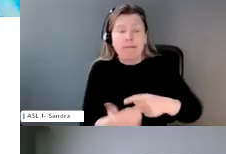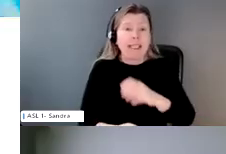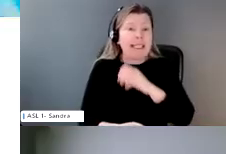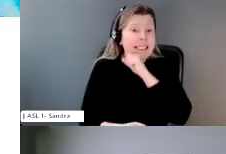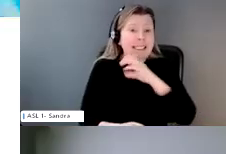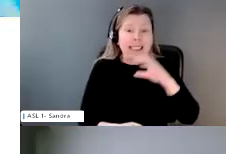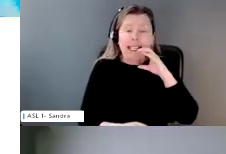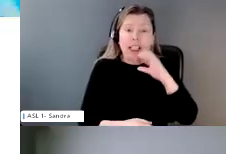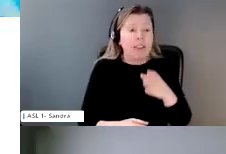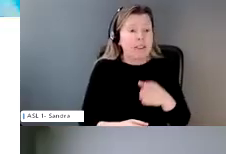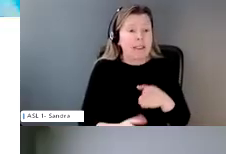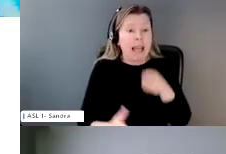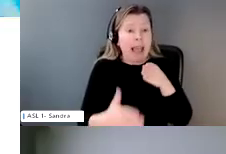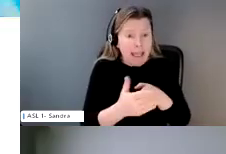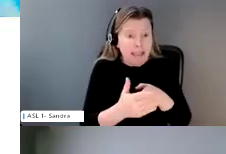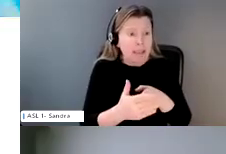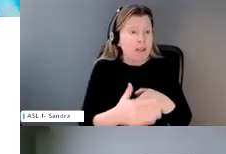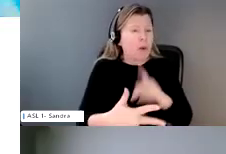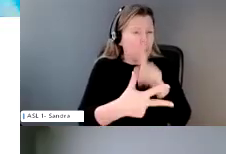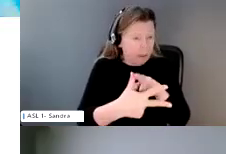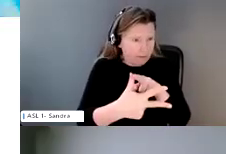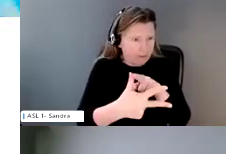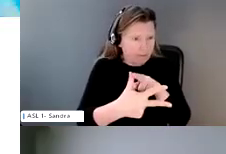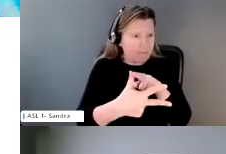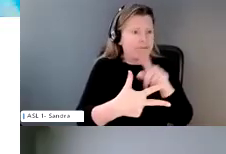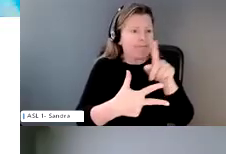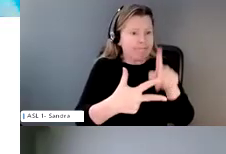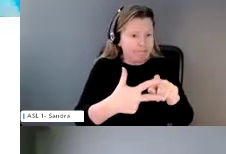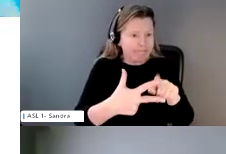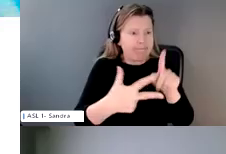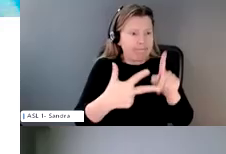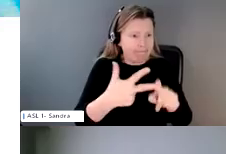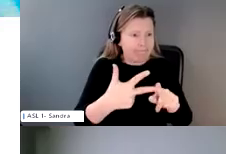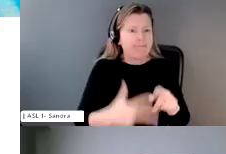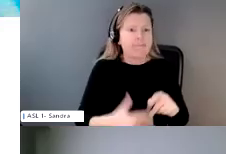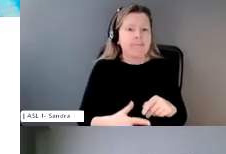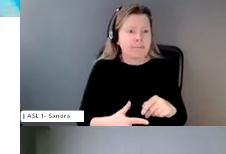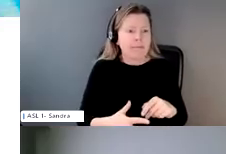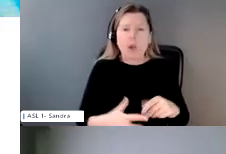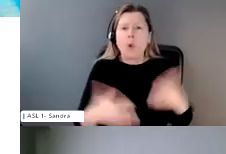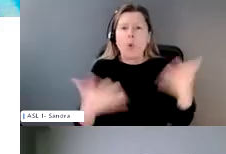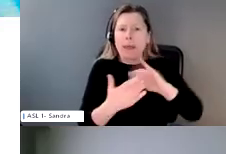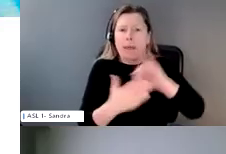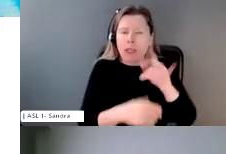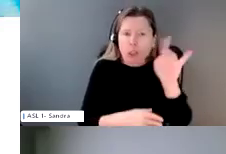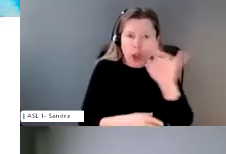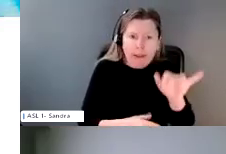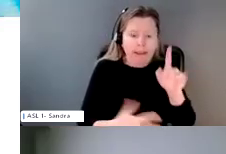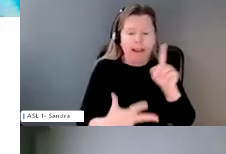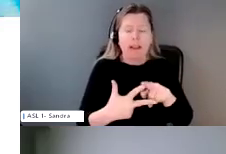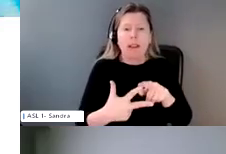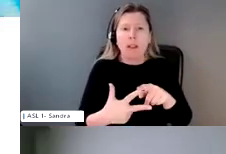Anti-Bullying Implementation and Evaluation Project, and to describe briefly the toolkit as